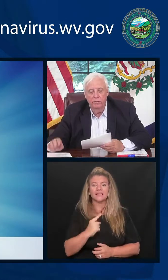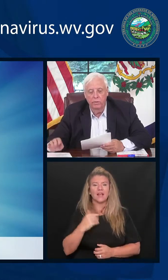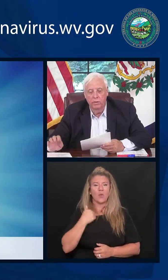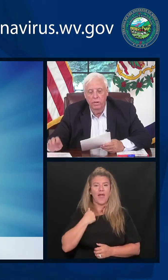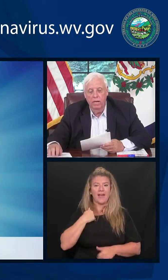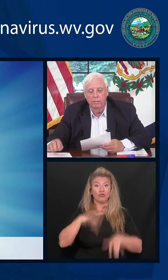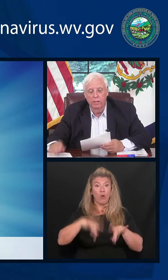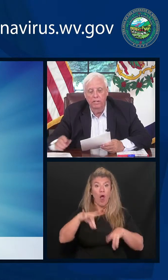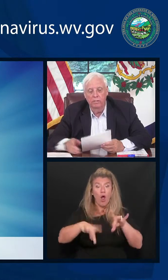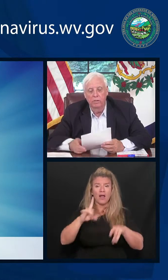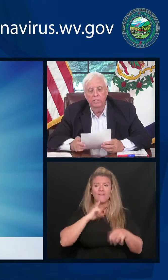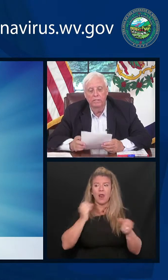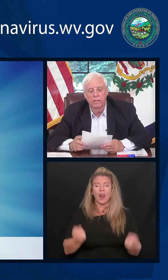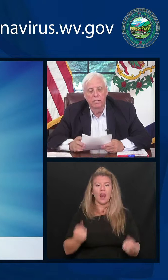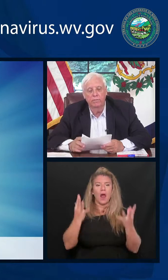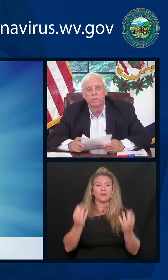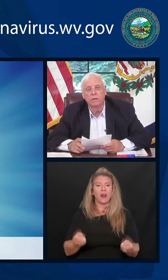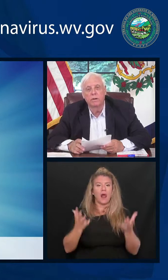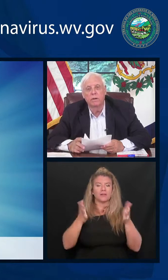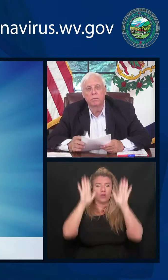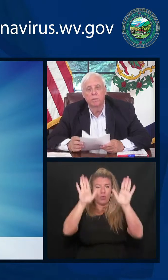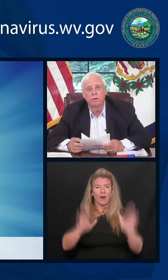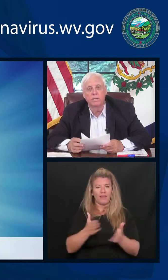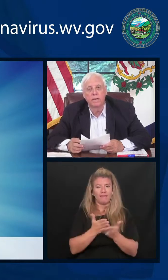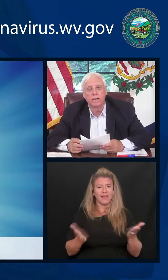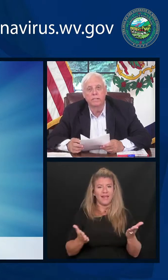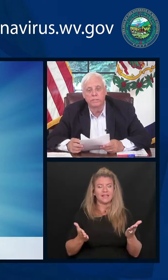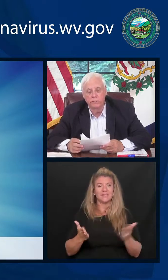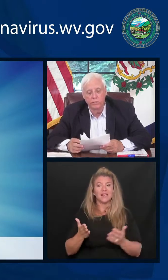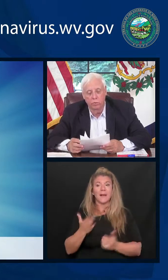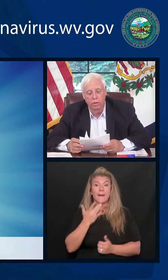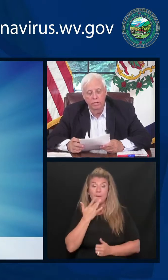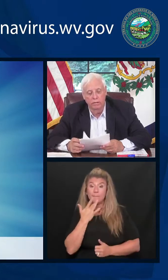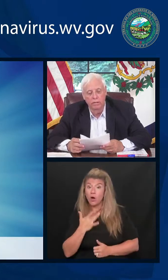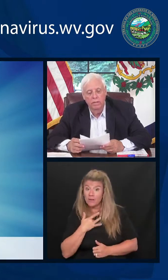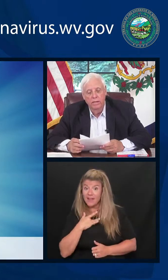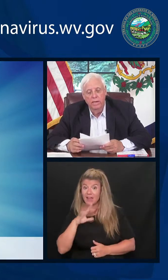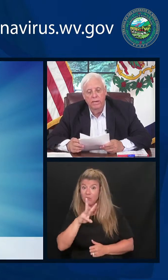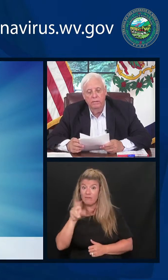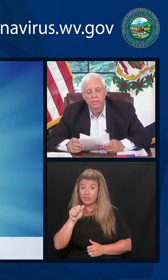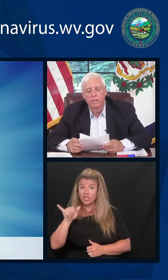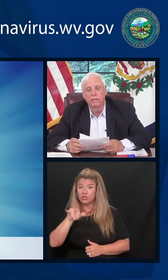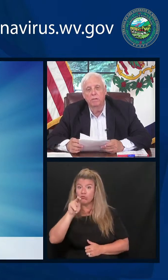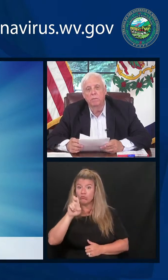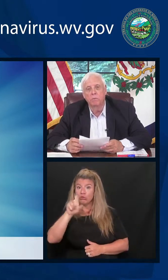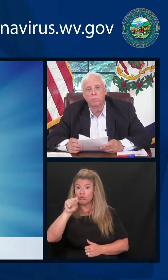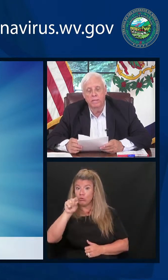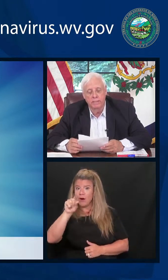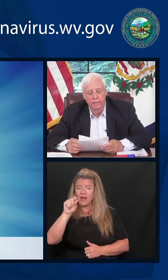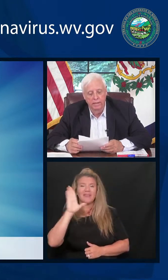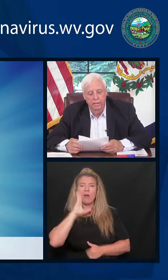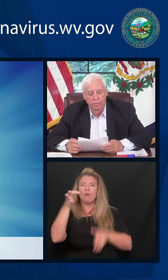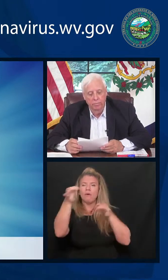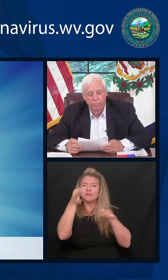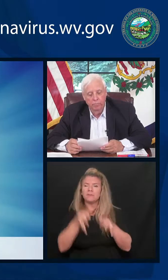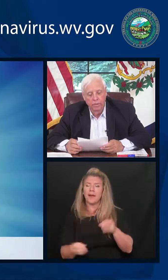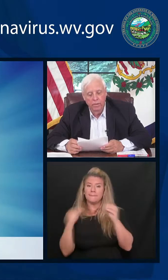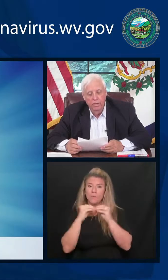drawings for lots and lots of great stuff on our birthday, June the 20th, and I'll tell you a little bit more about that